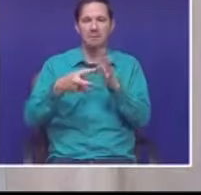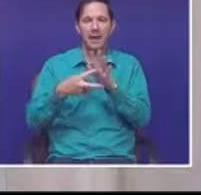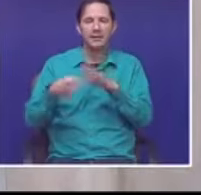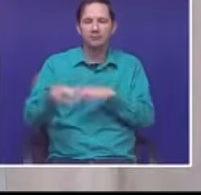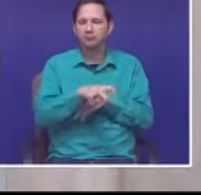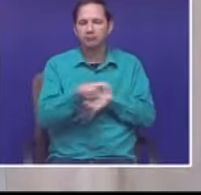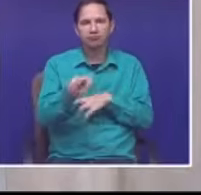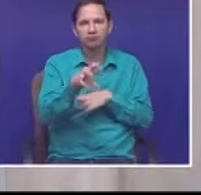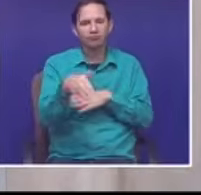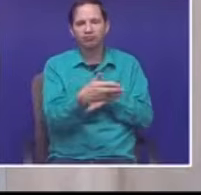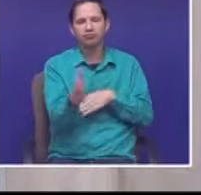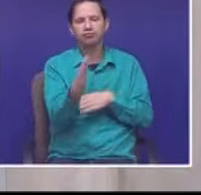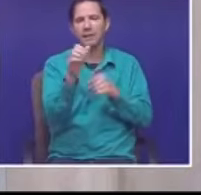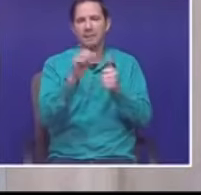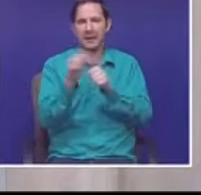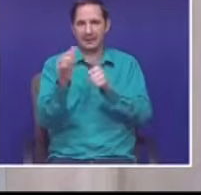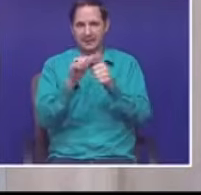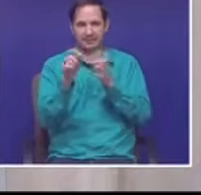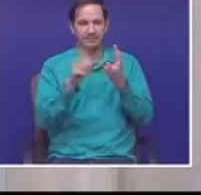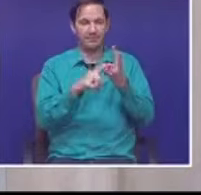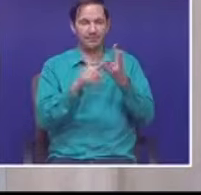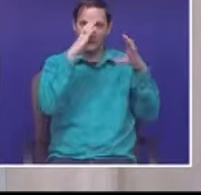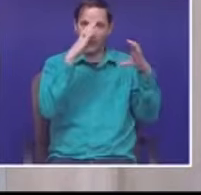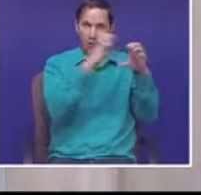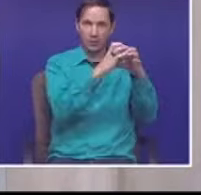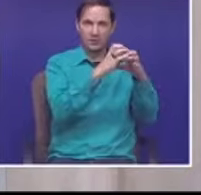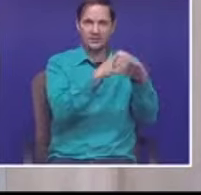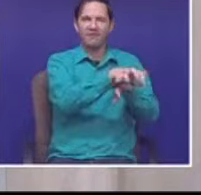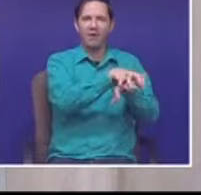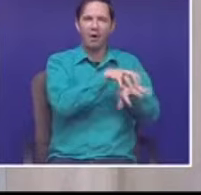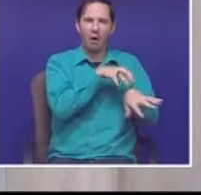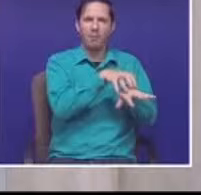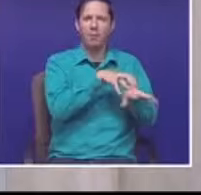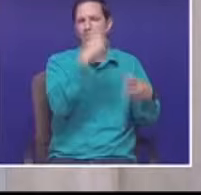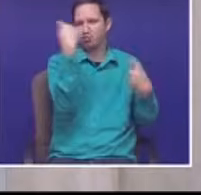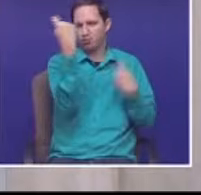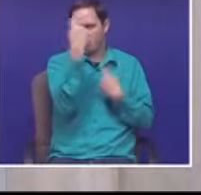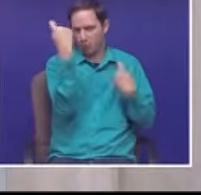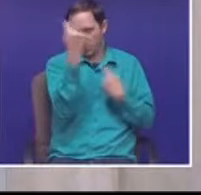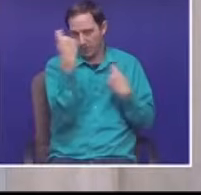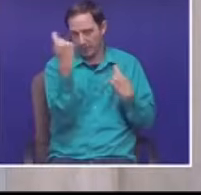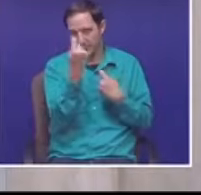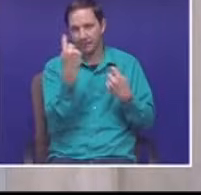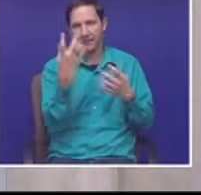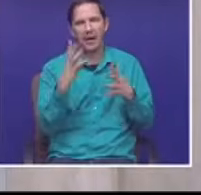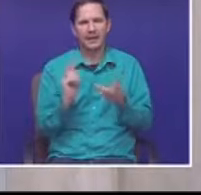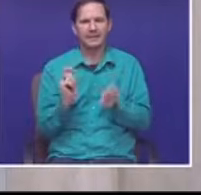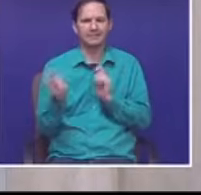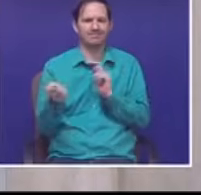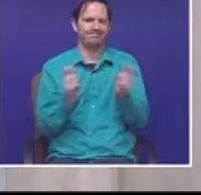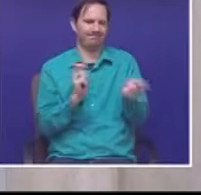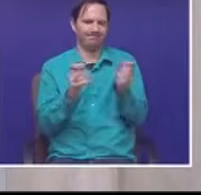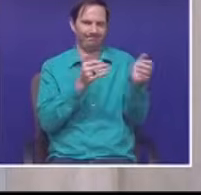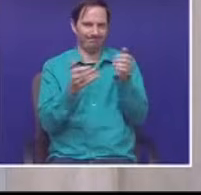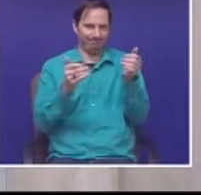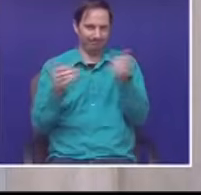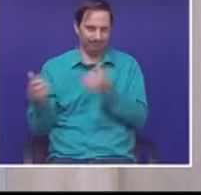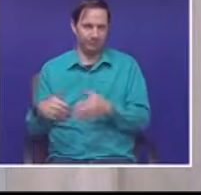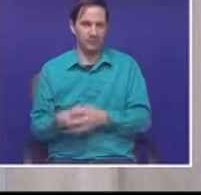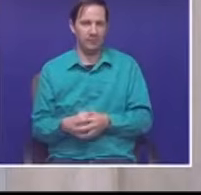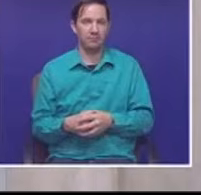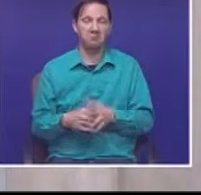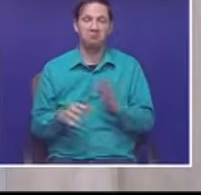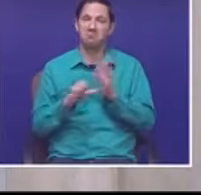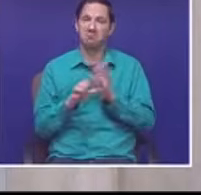prioritization of rural and farm school routes, and the monitoring of provincial plans and expenditure. It's important because